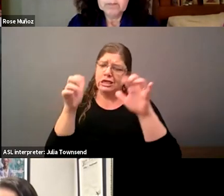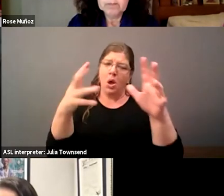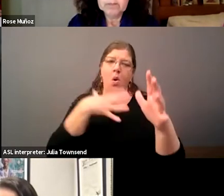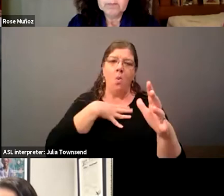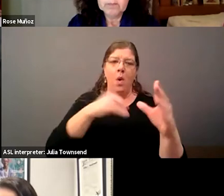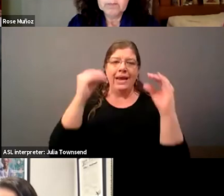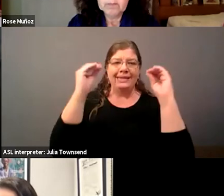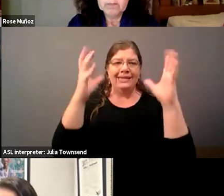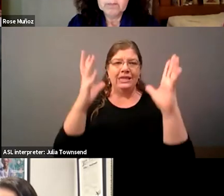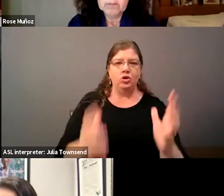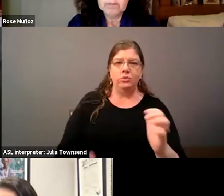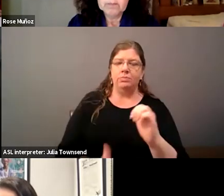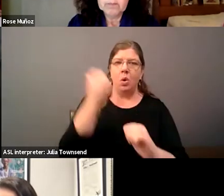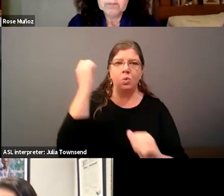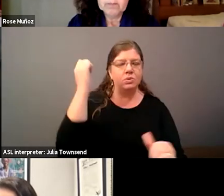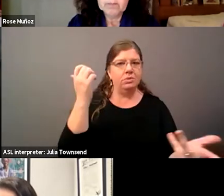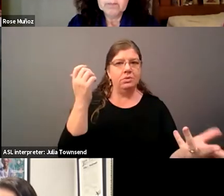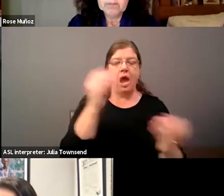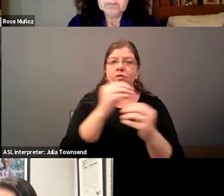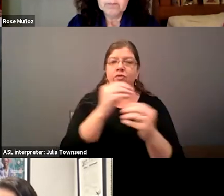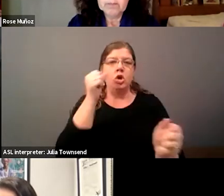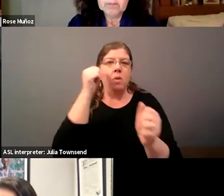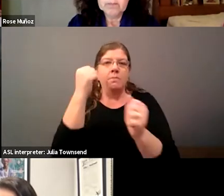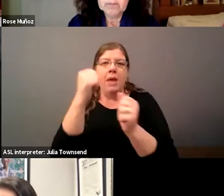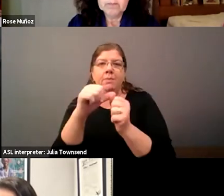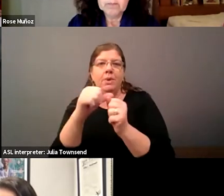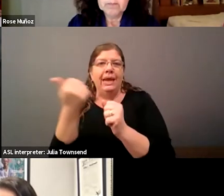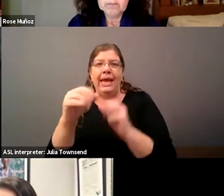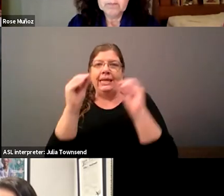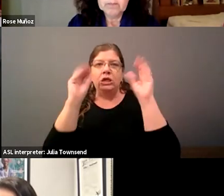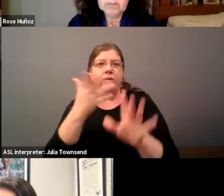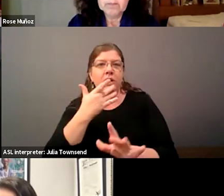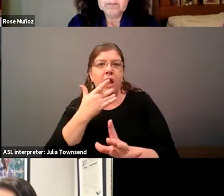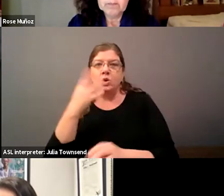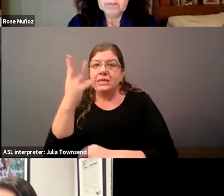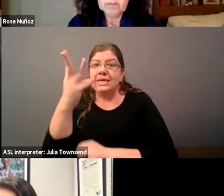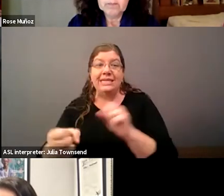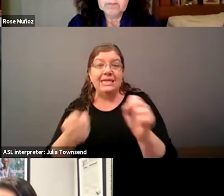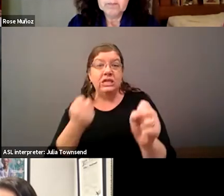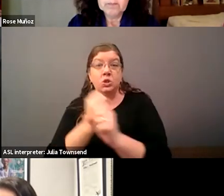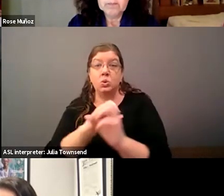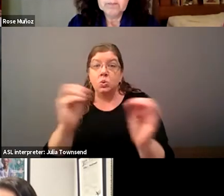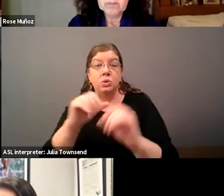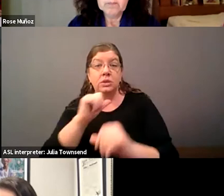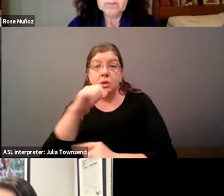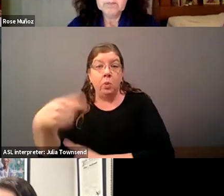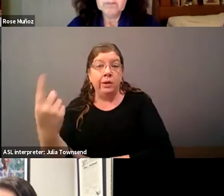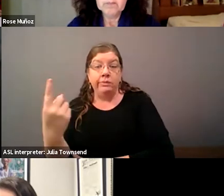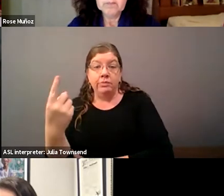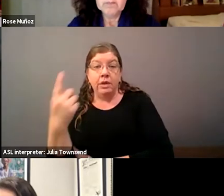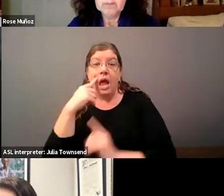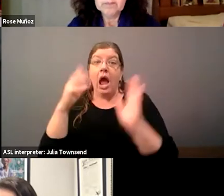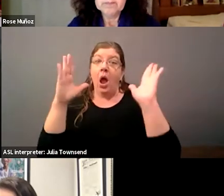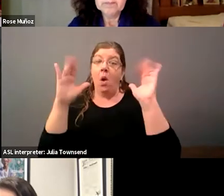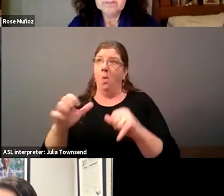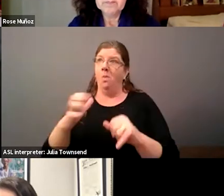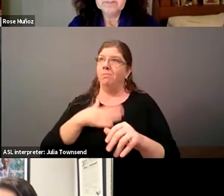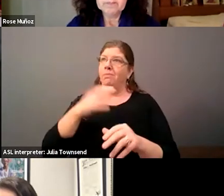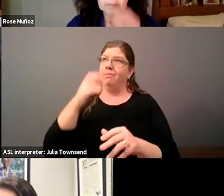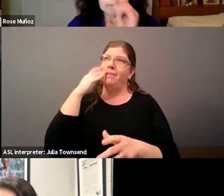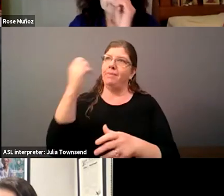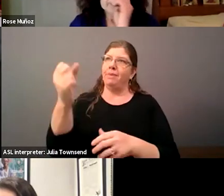staff i have no memory of having a teacher of color in those six years although i very much hope that my memory fails